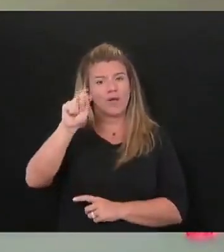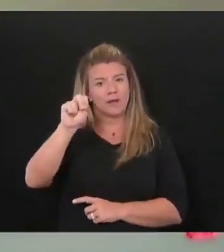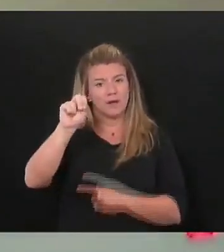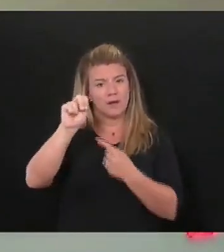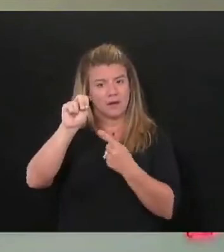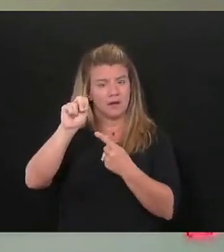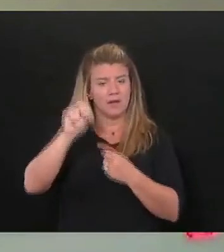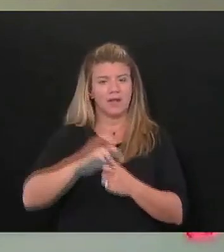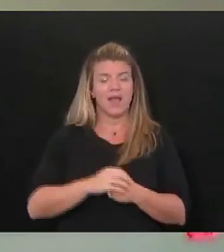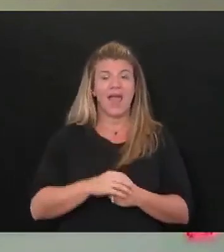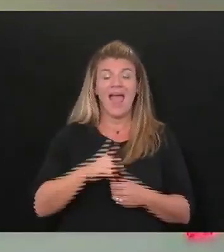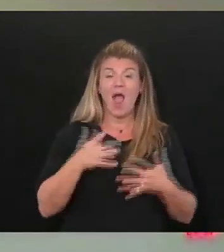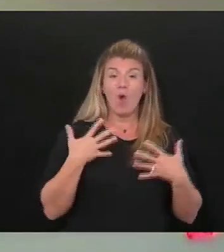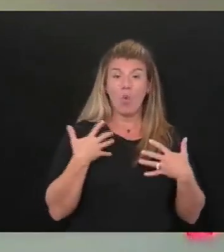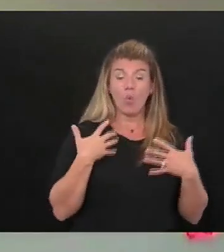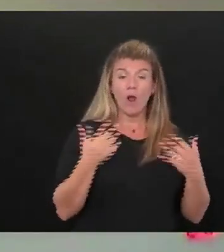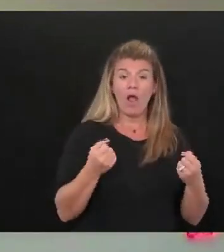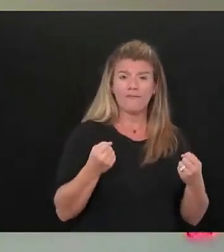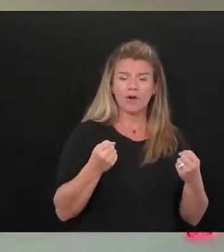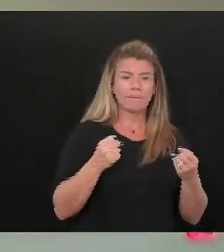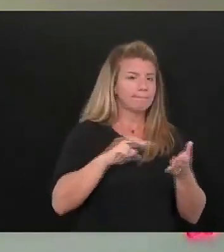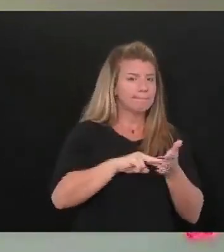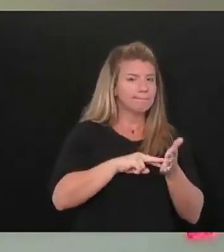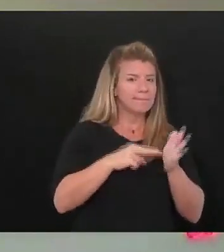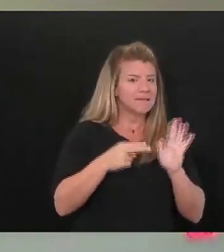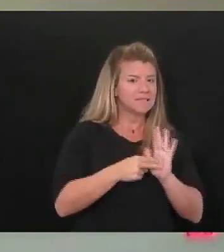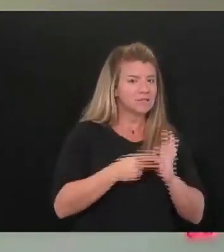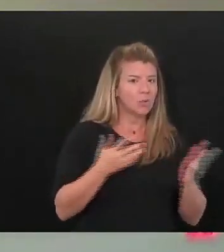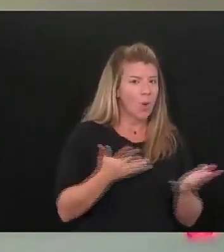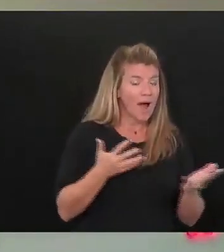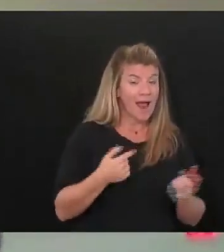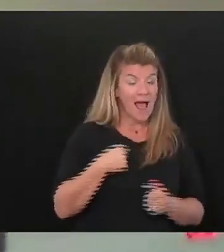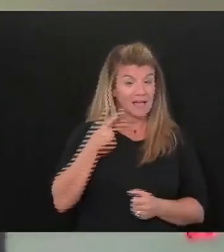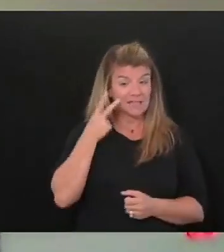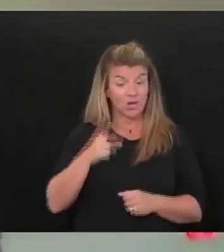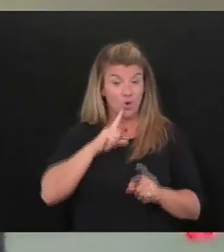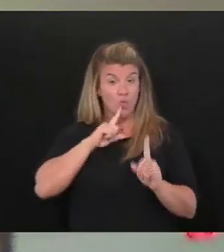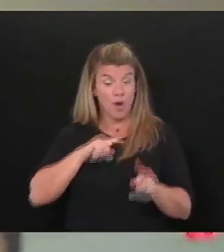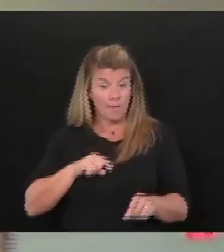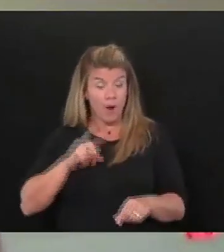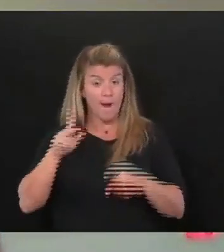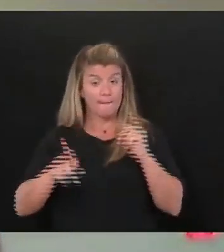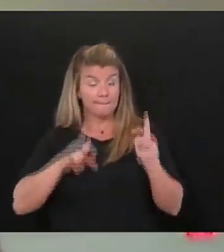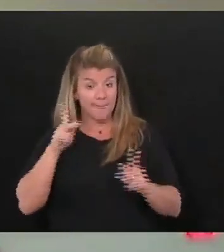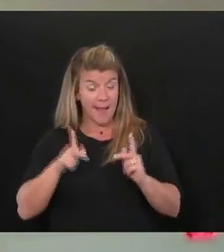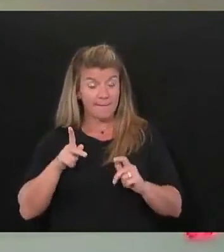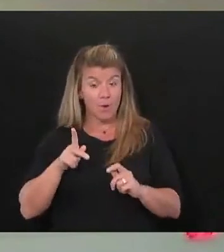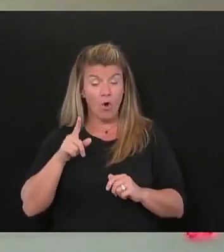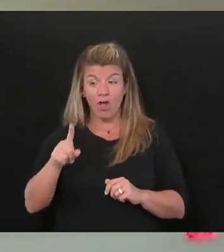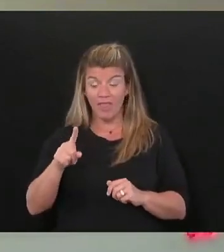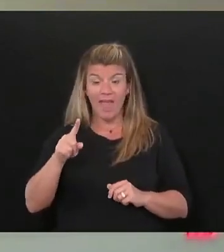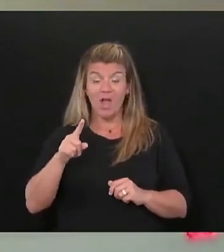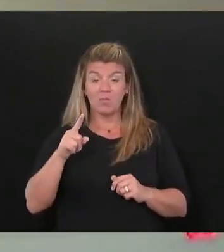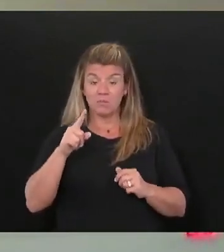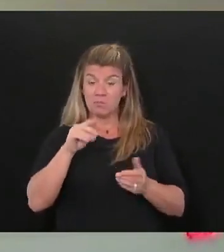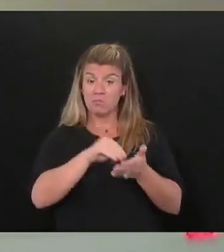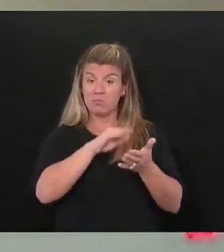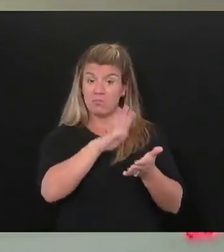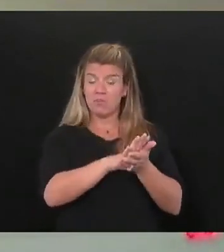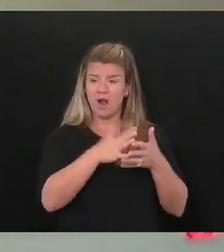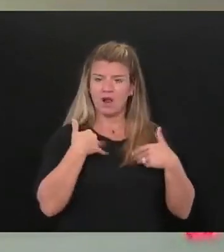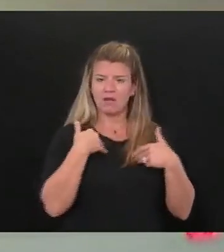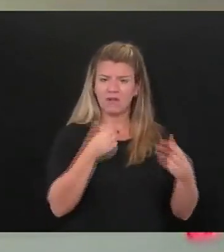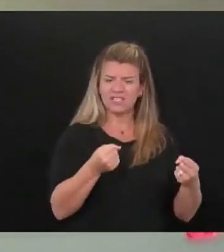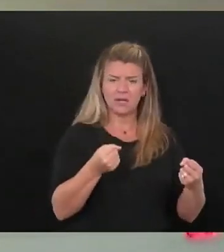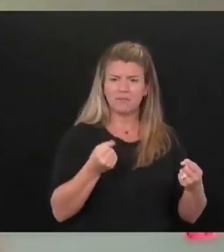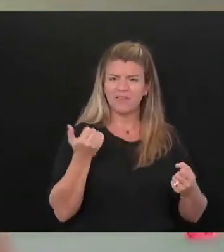does recovered mean? I've heard some reports from Logan that there are people who are being told they're recovered, but they still are experiencing